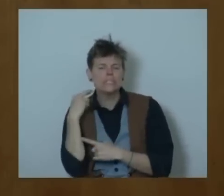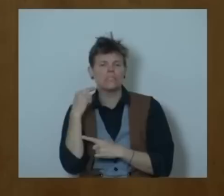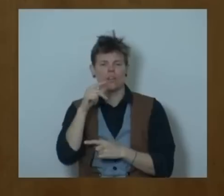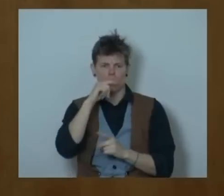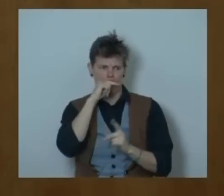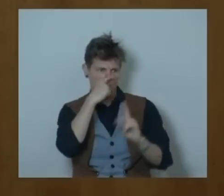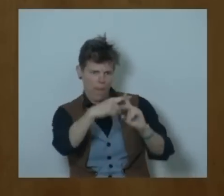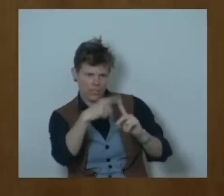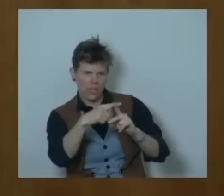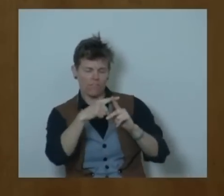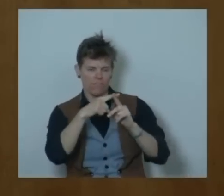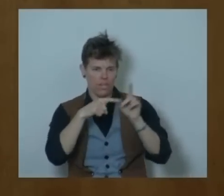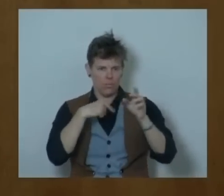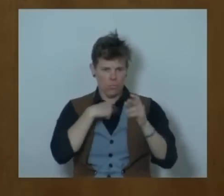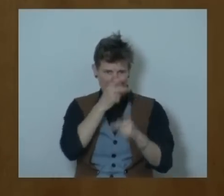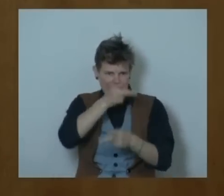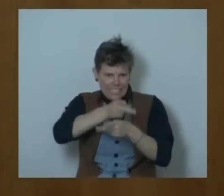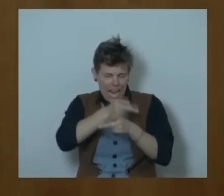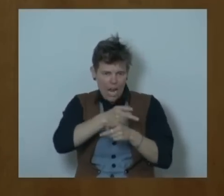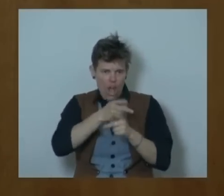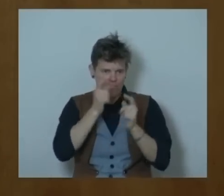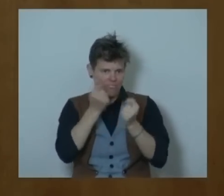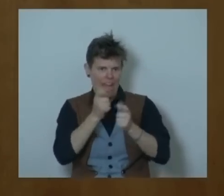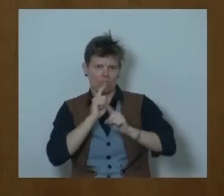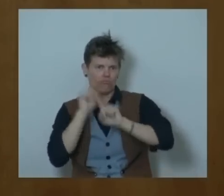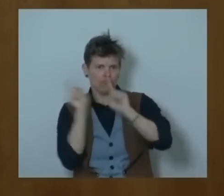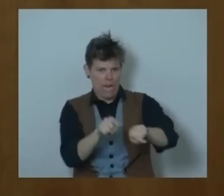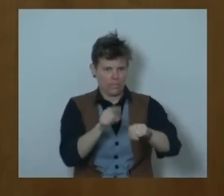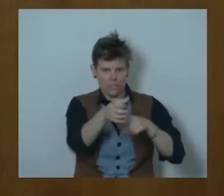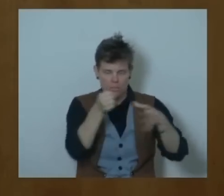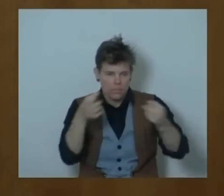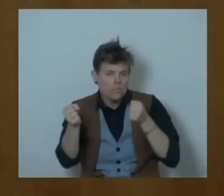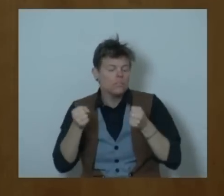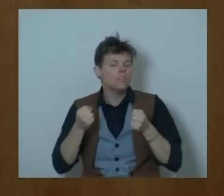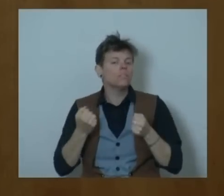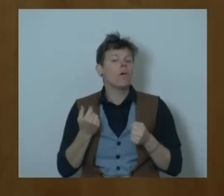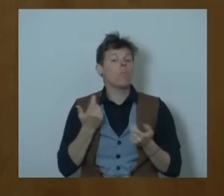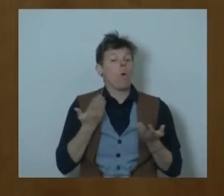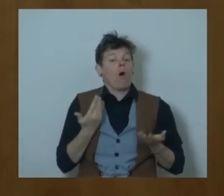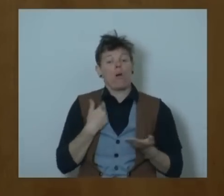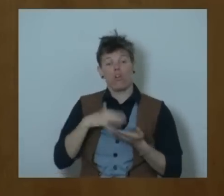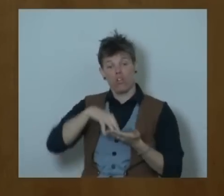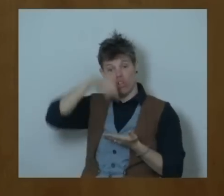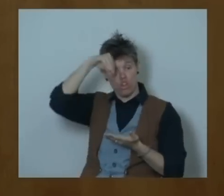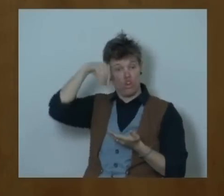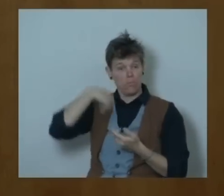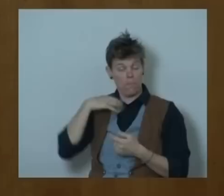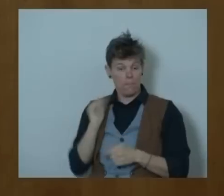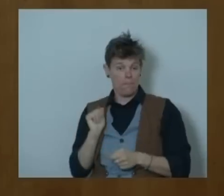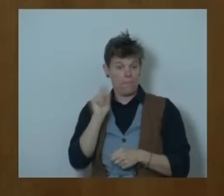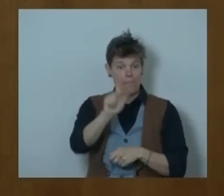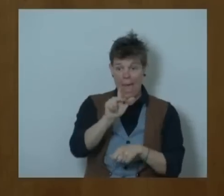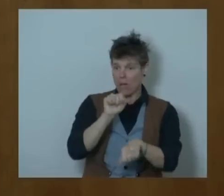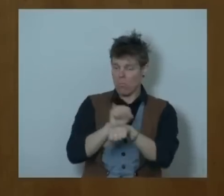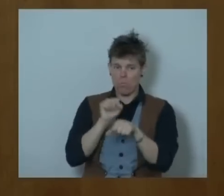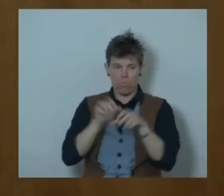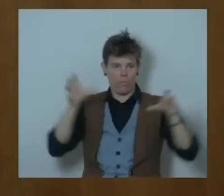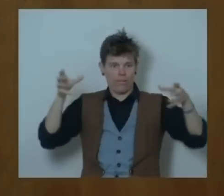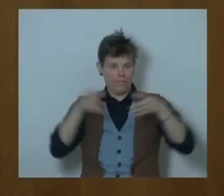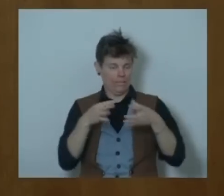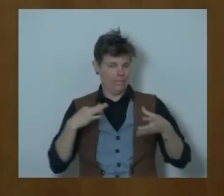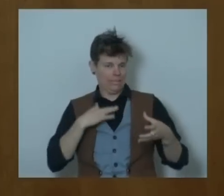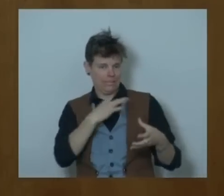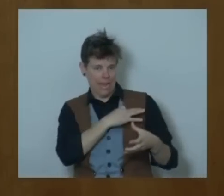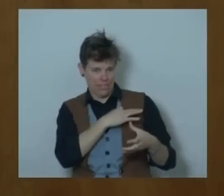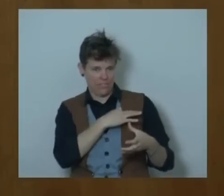is that we need to go back and work with the staff to make sure that they're exercising infection